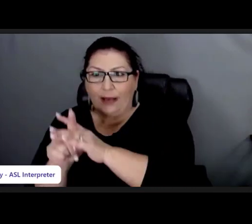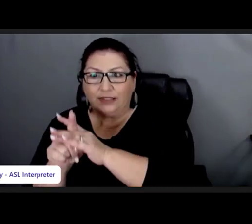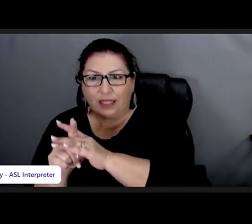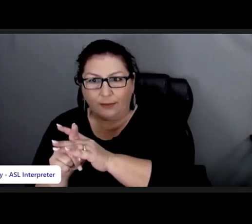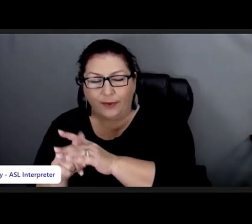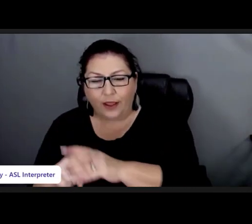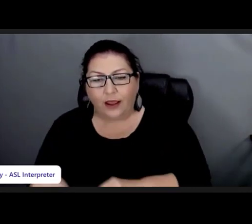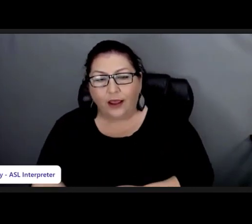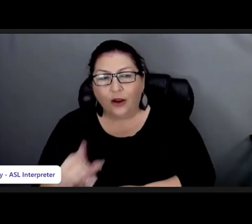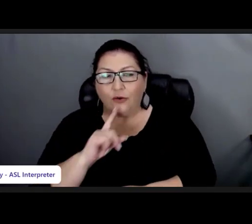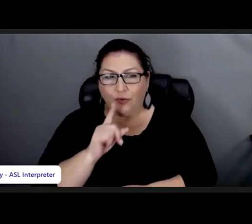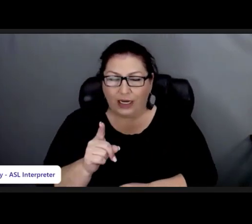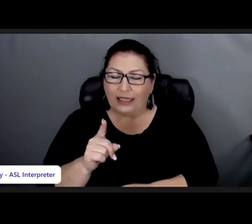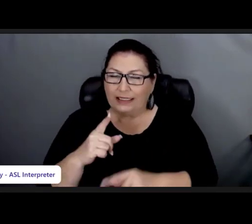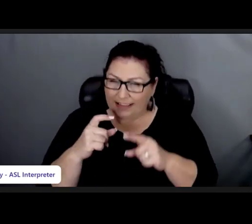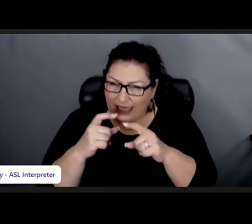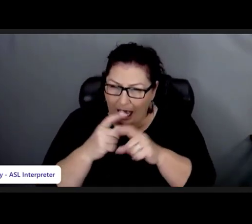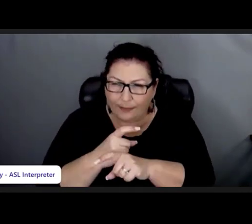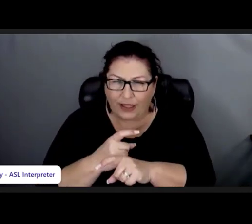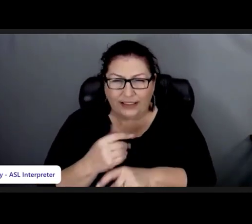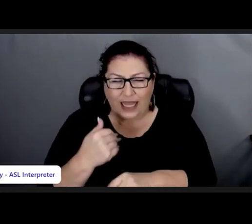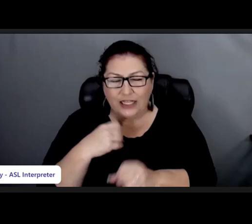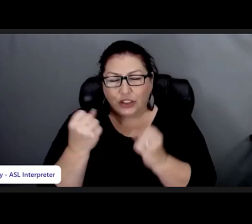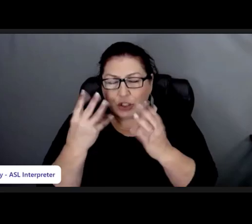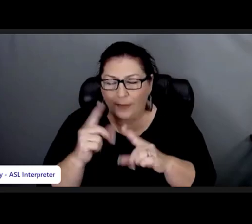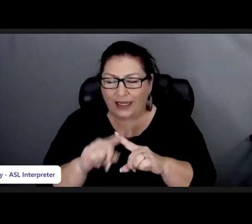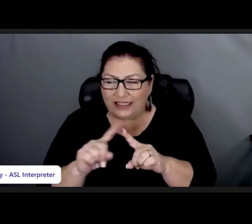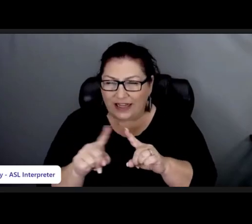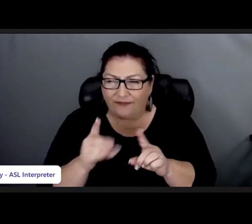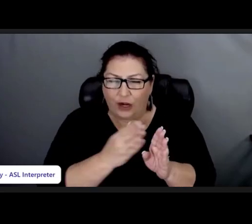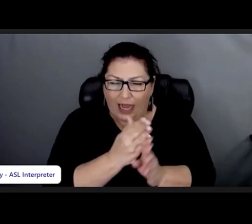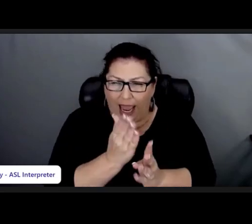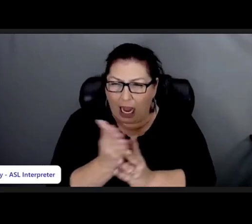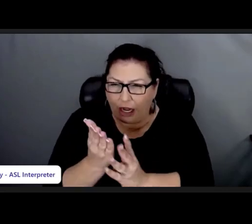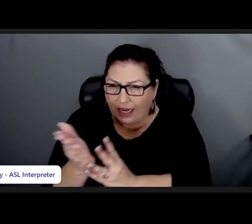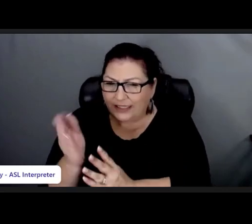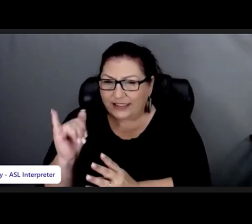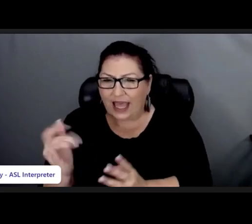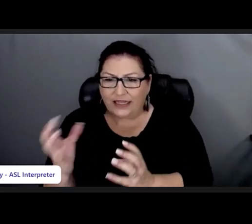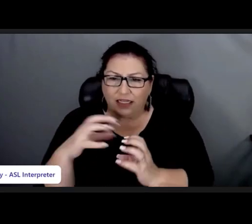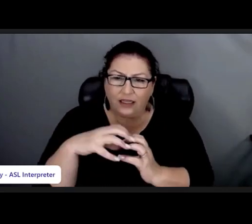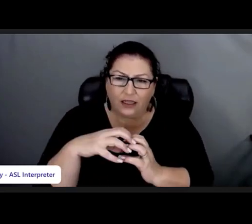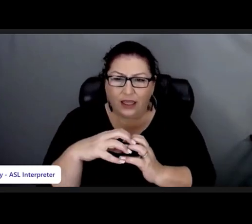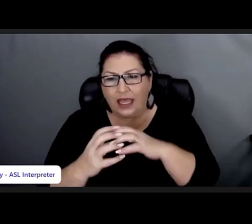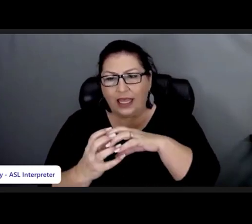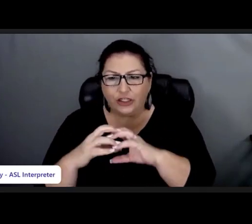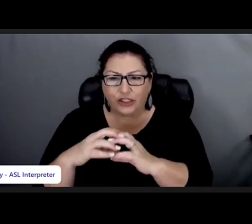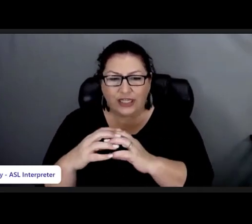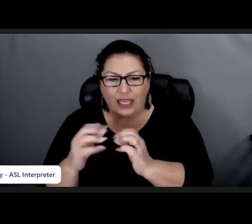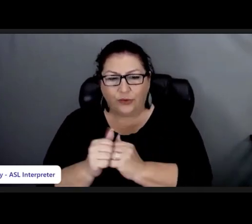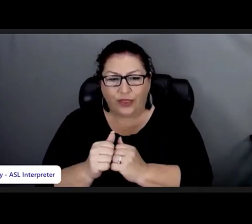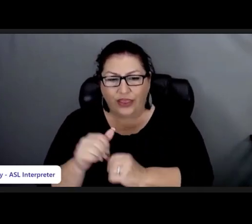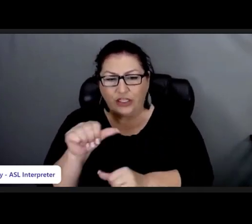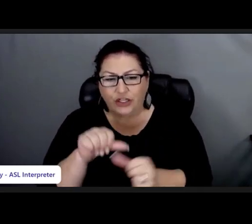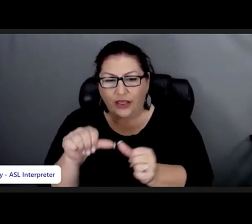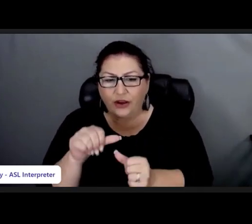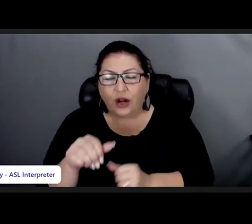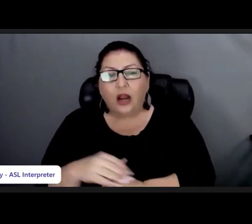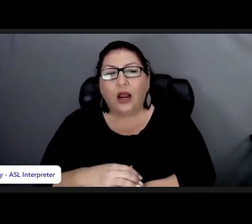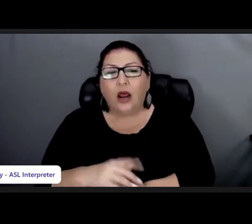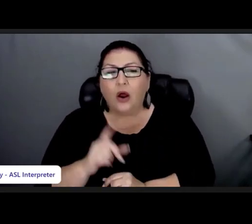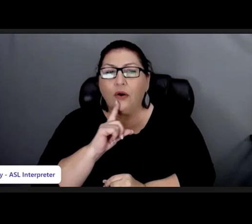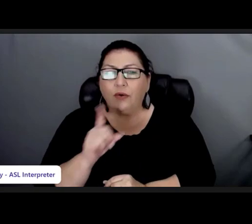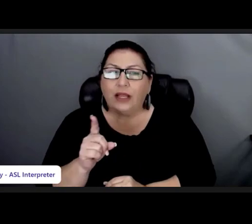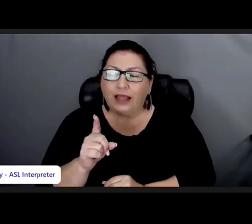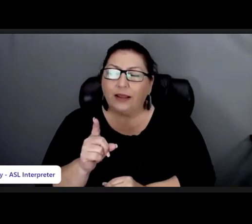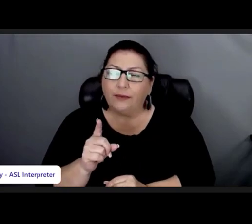really is complex and has so many different areas that intersect with each other. Based on what we've heard throughout this presentation from